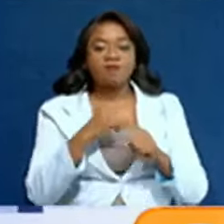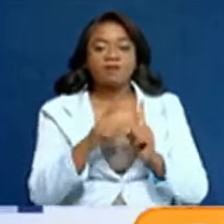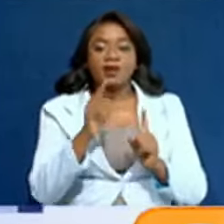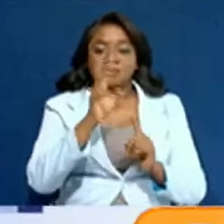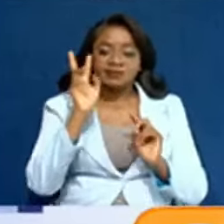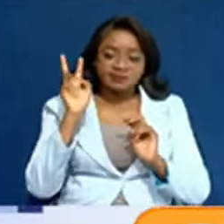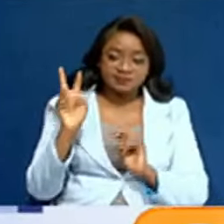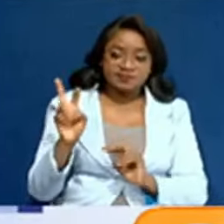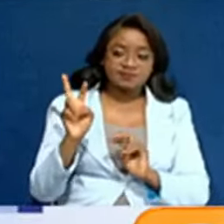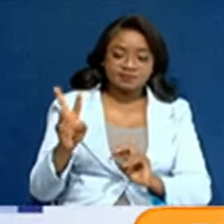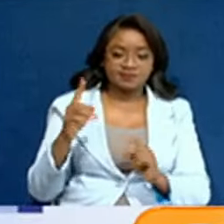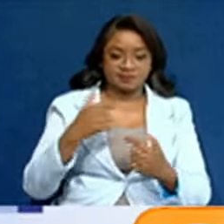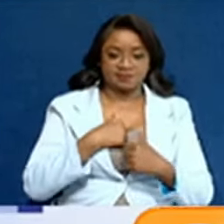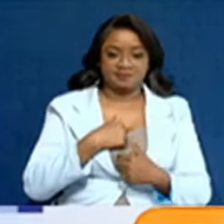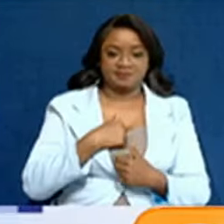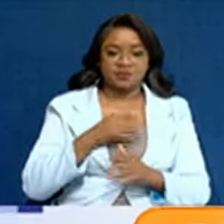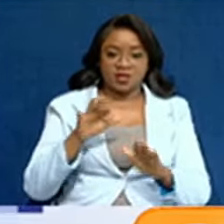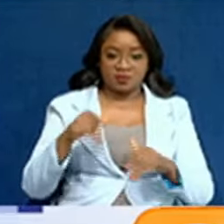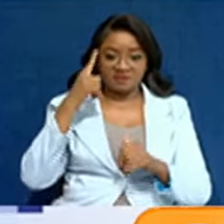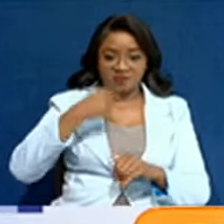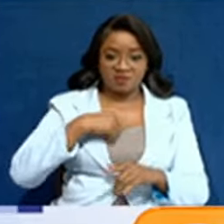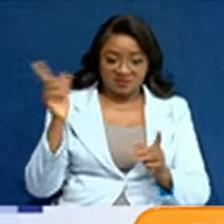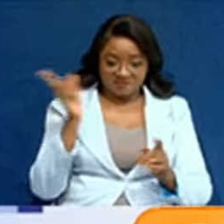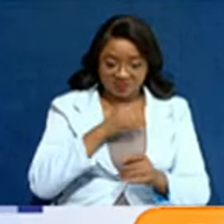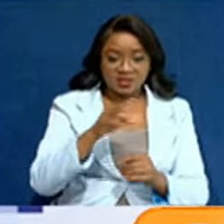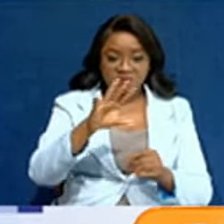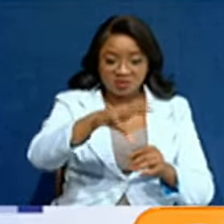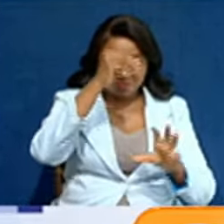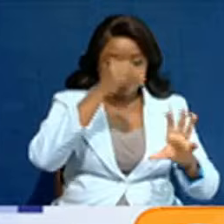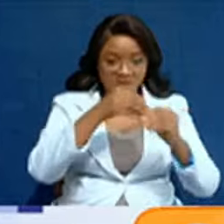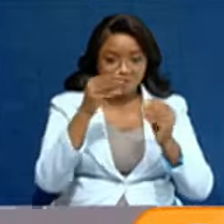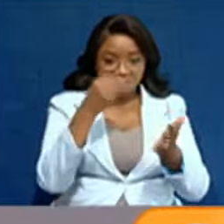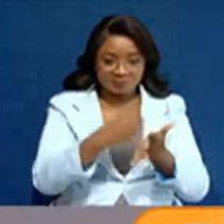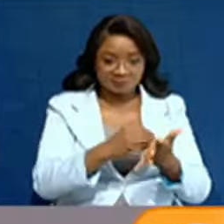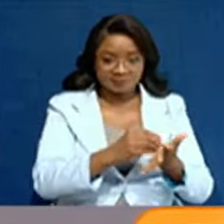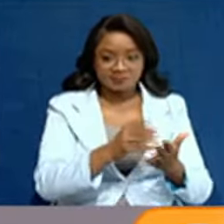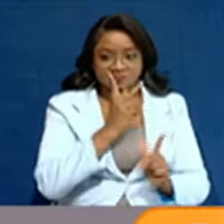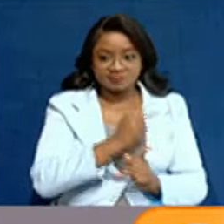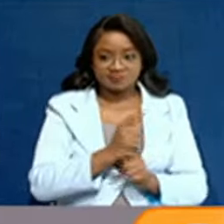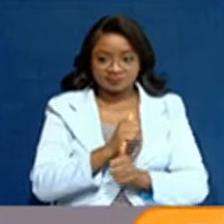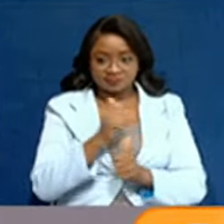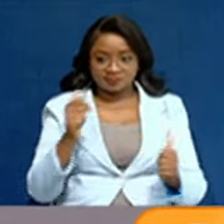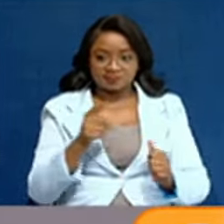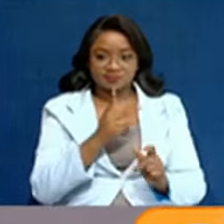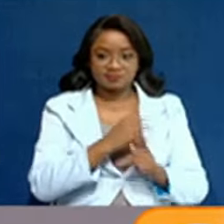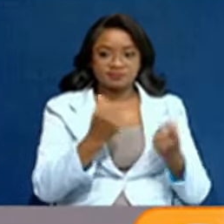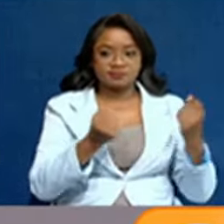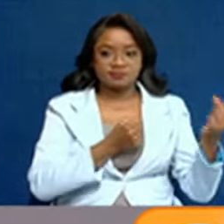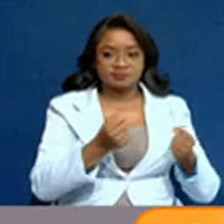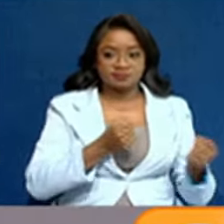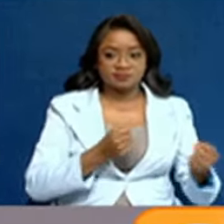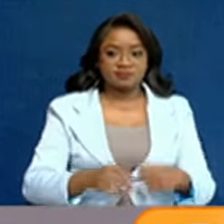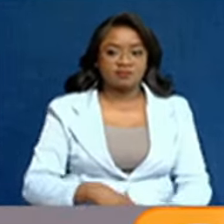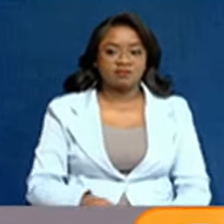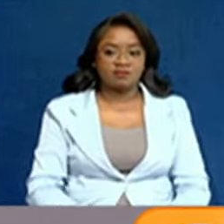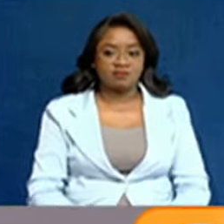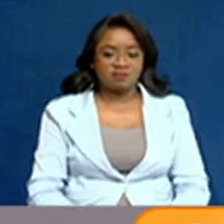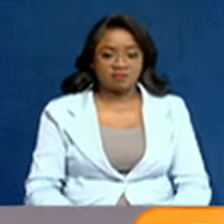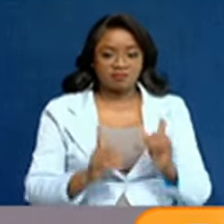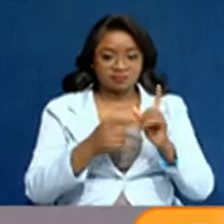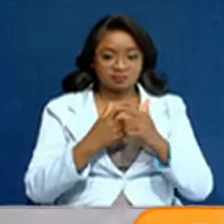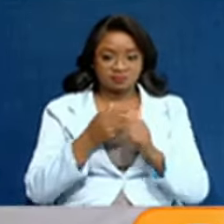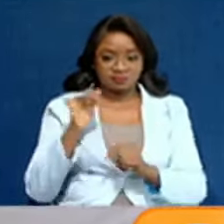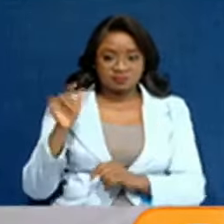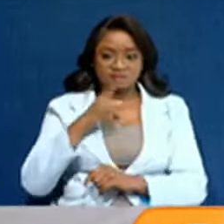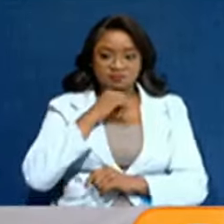Mimi nikamaliza transaction, nikachukua pesa nikaziweka vizuri, nikaenda kwa gari, nikaweka pesa kwa gari. Ndio yule jamaa